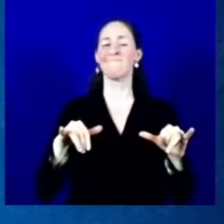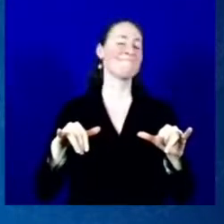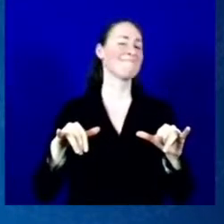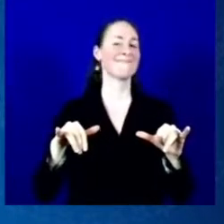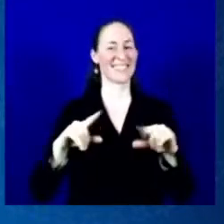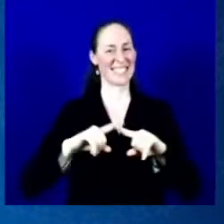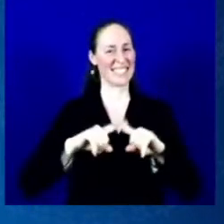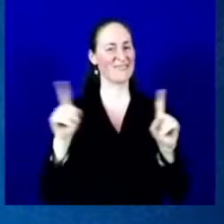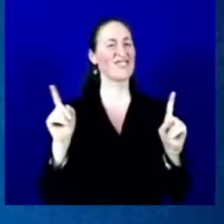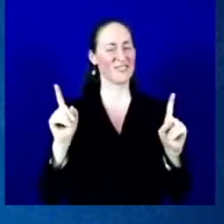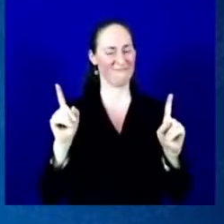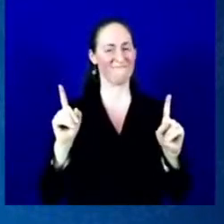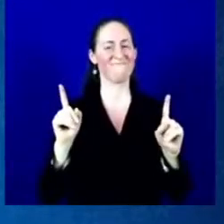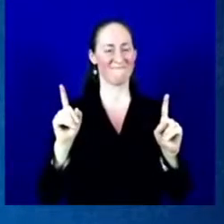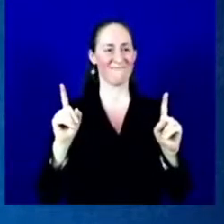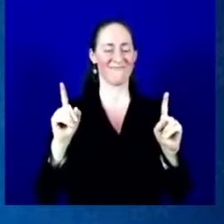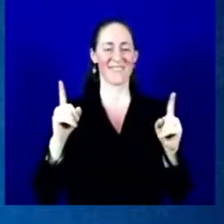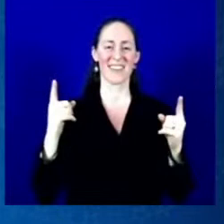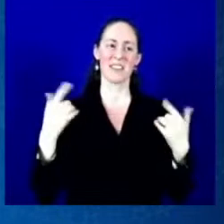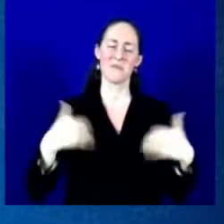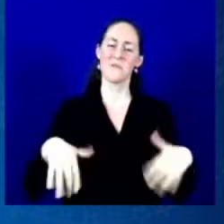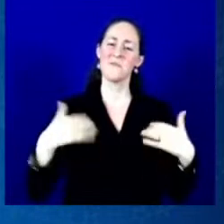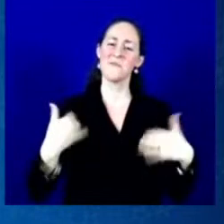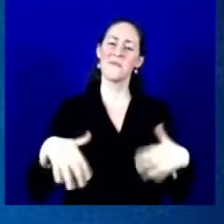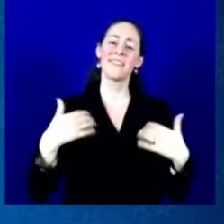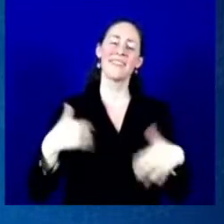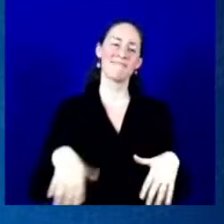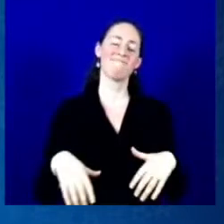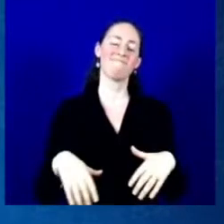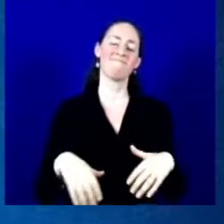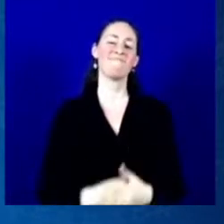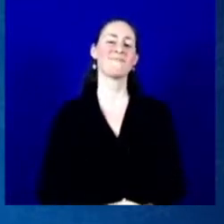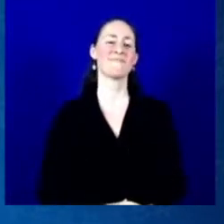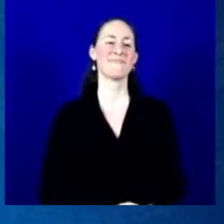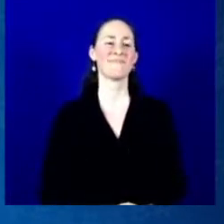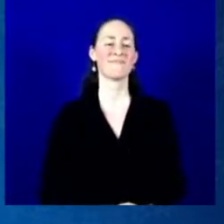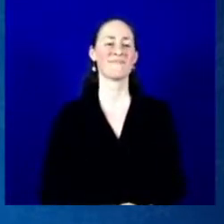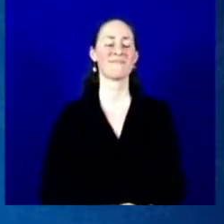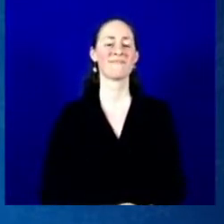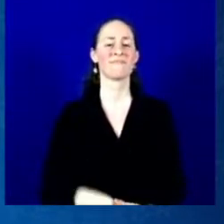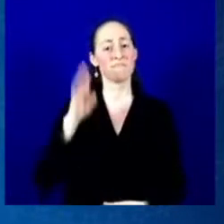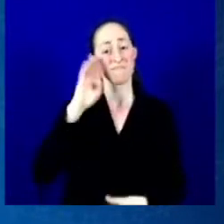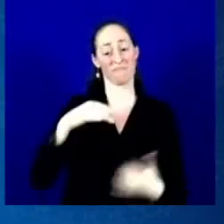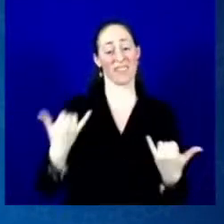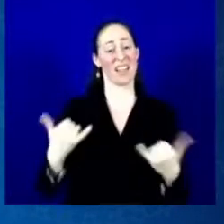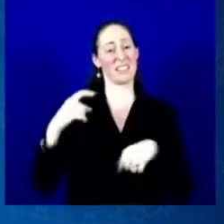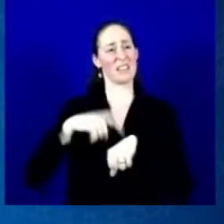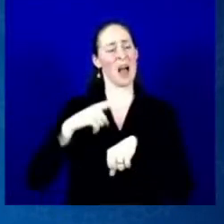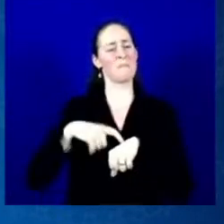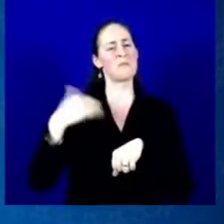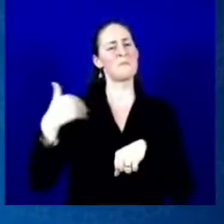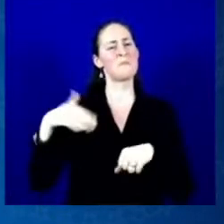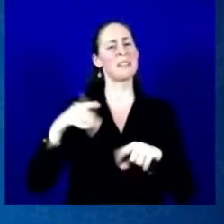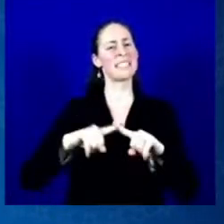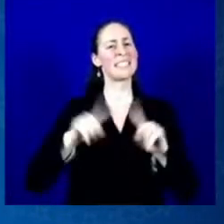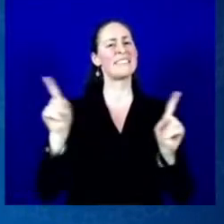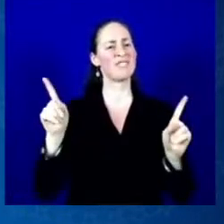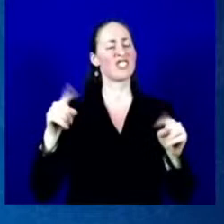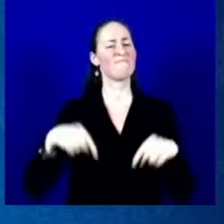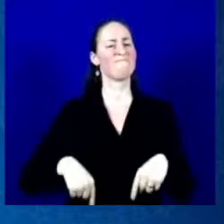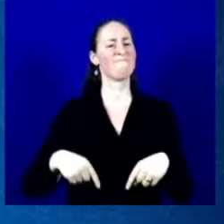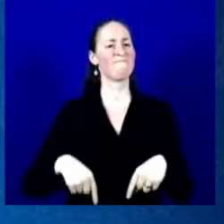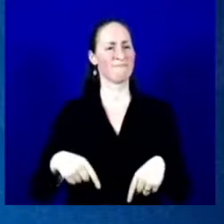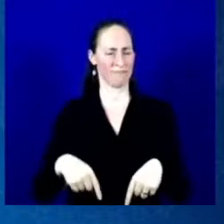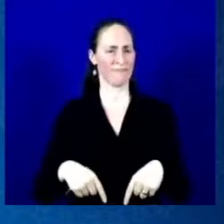extraordinary times we're in. Throughout our history, presidents have come to this chamber to speak